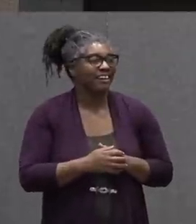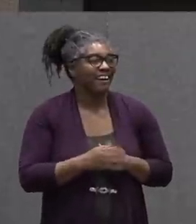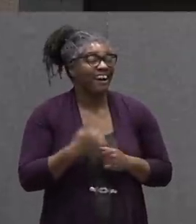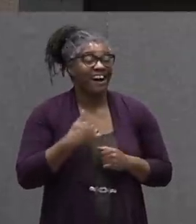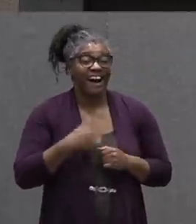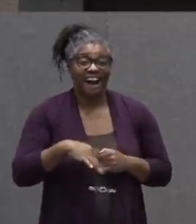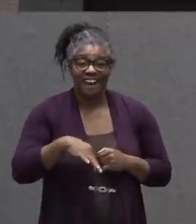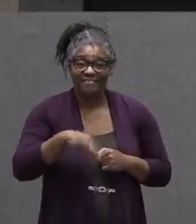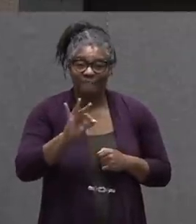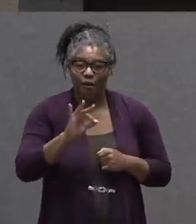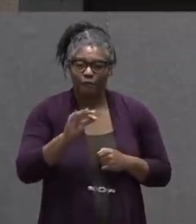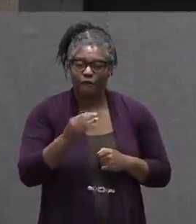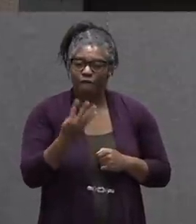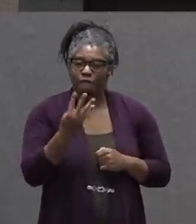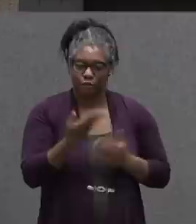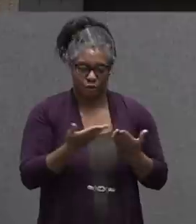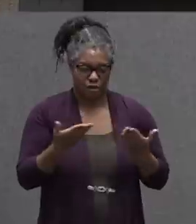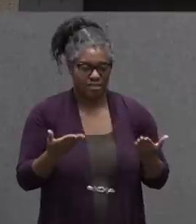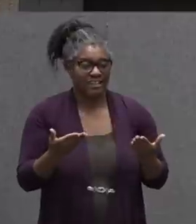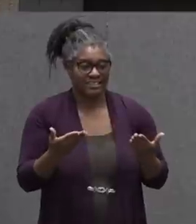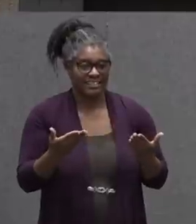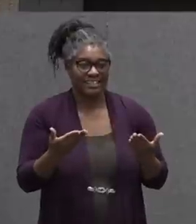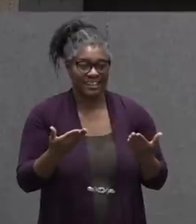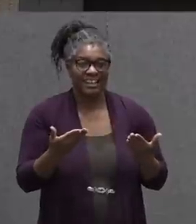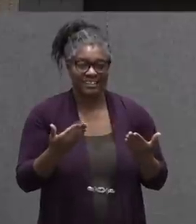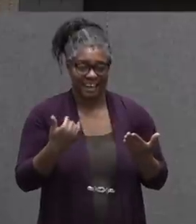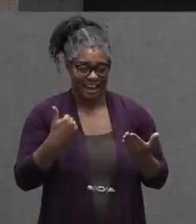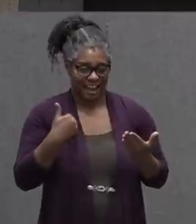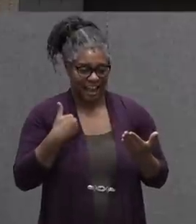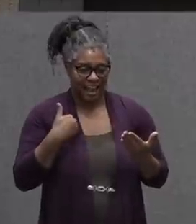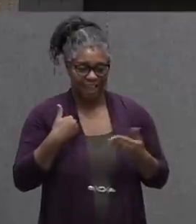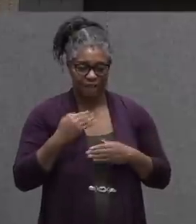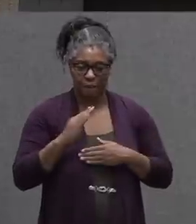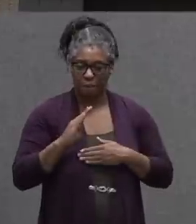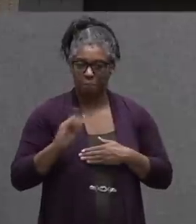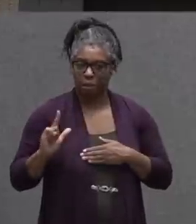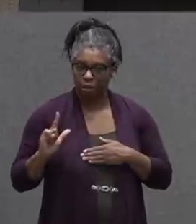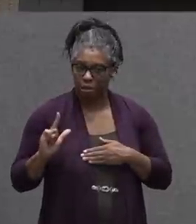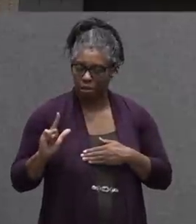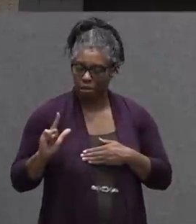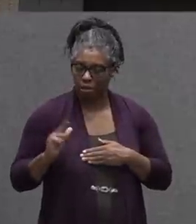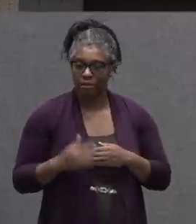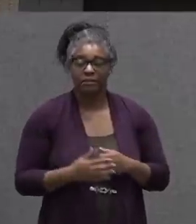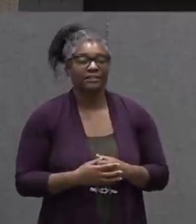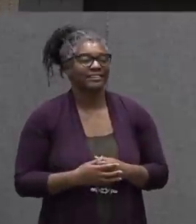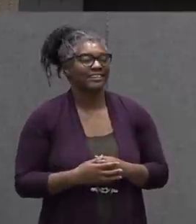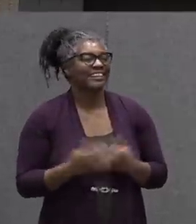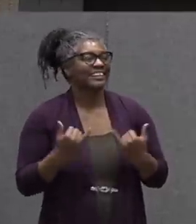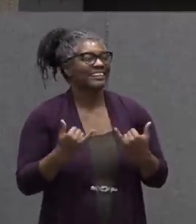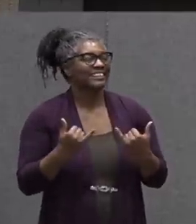objects in my house with the sound bull. Let's try another one.